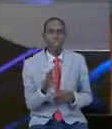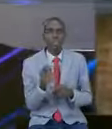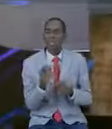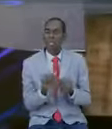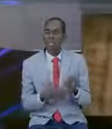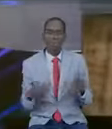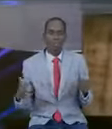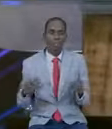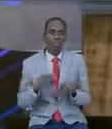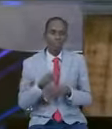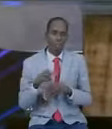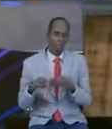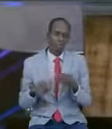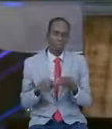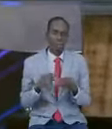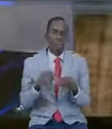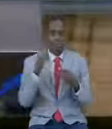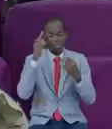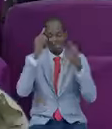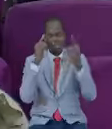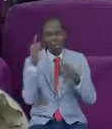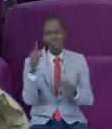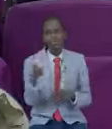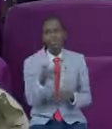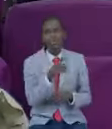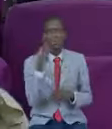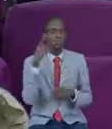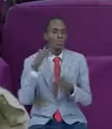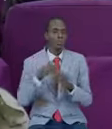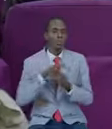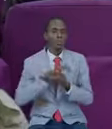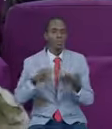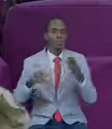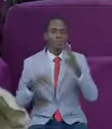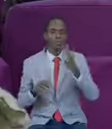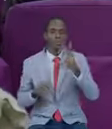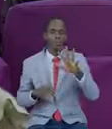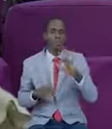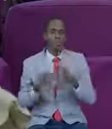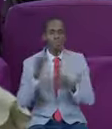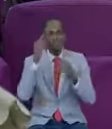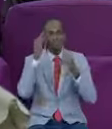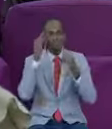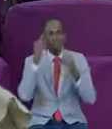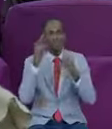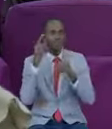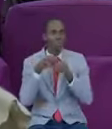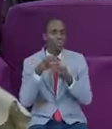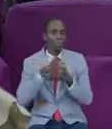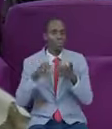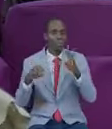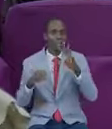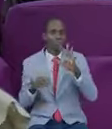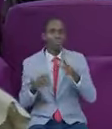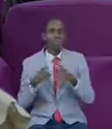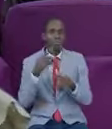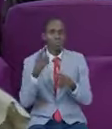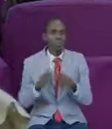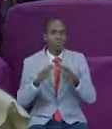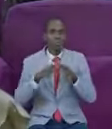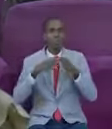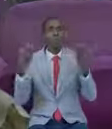Everything concerning me. Look at verse 45. In verse 45, then opened he